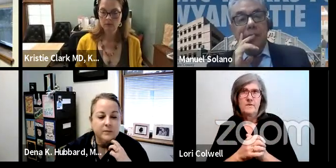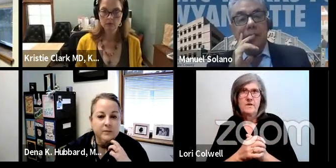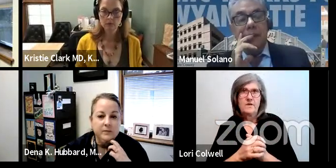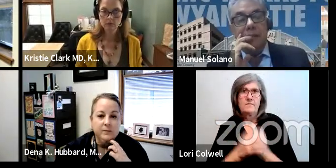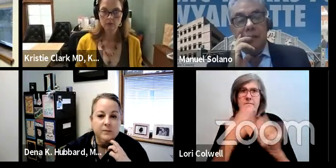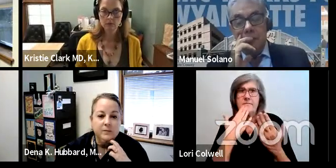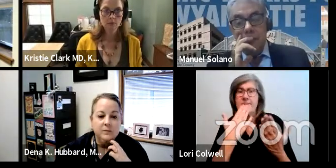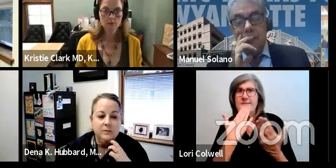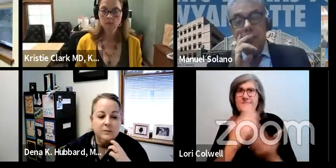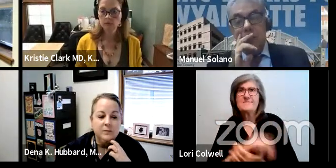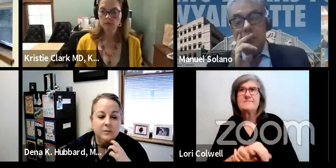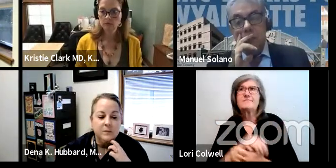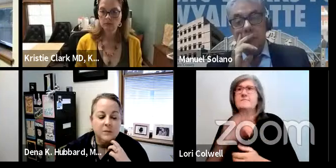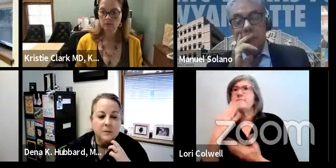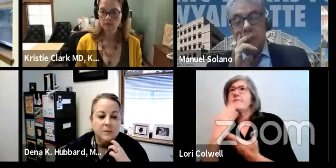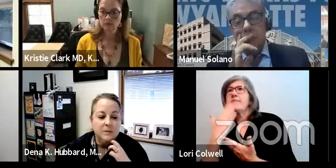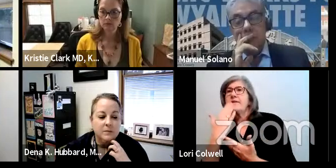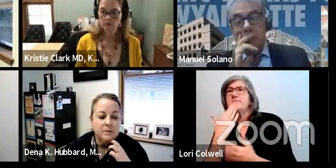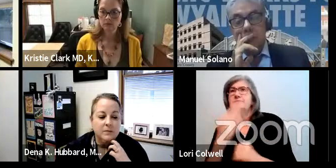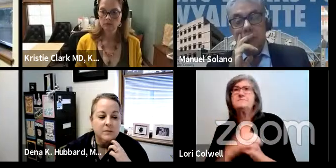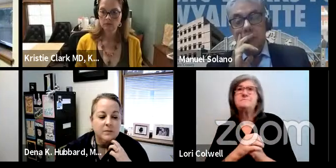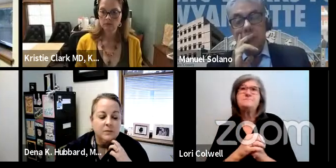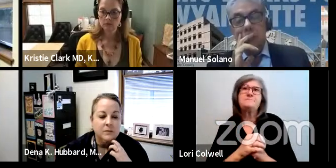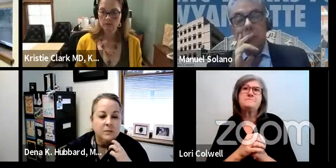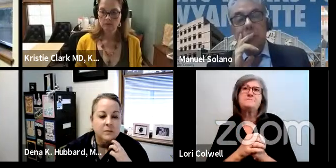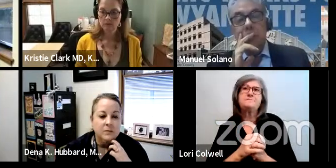And thank you. Yeah, thank you for